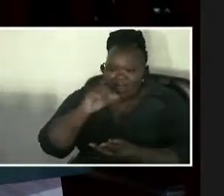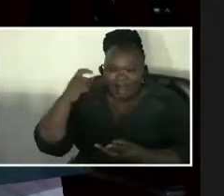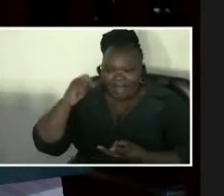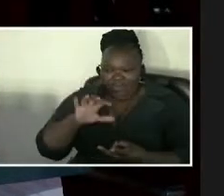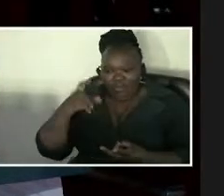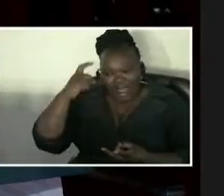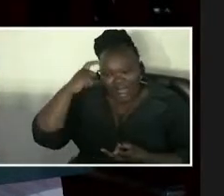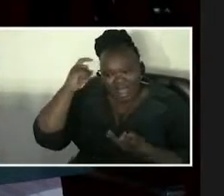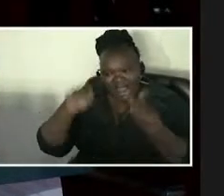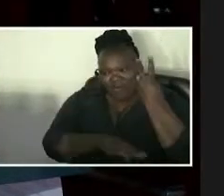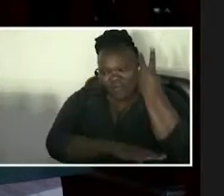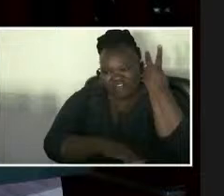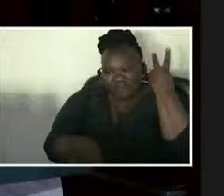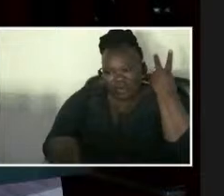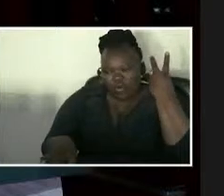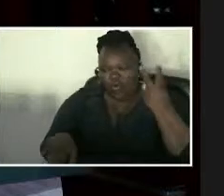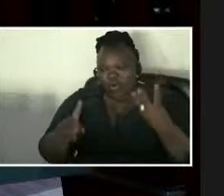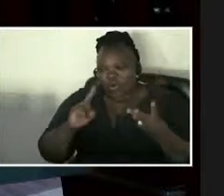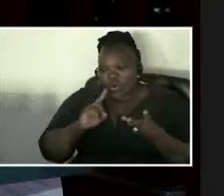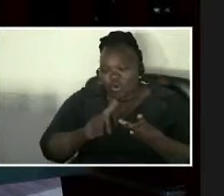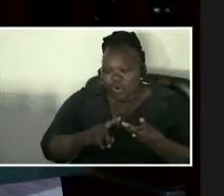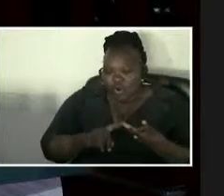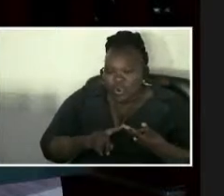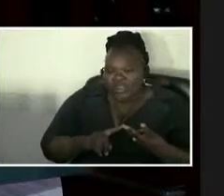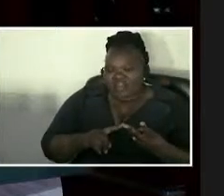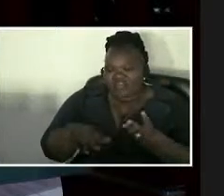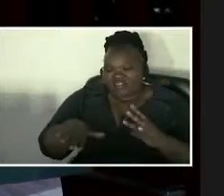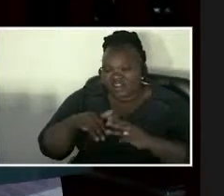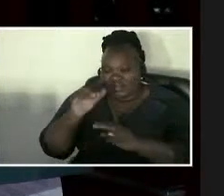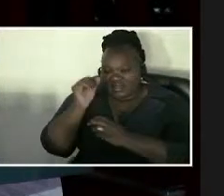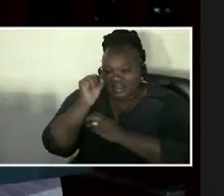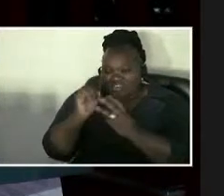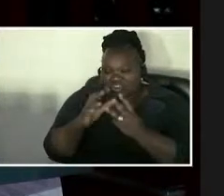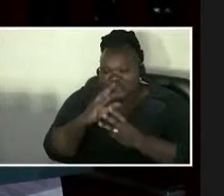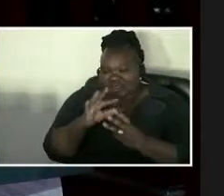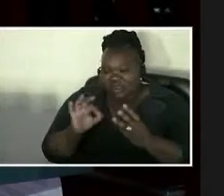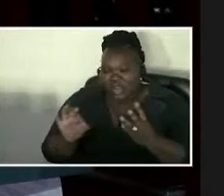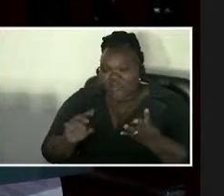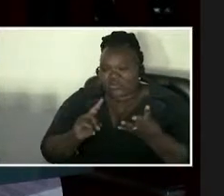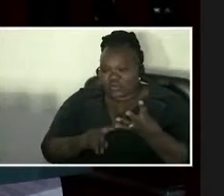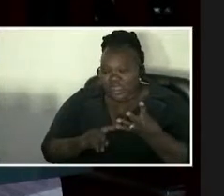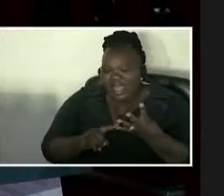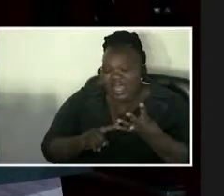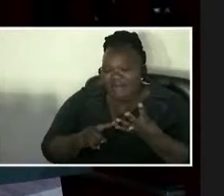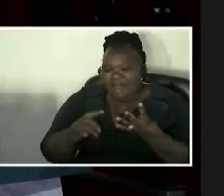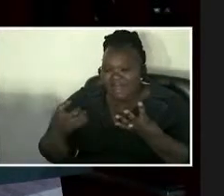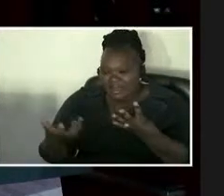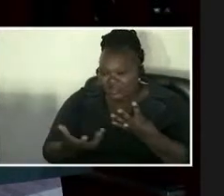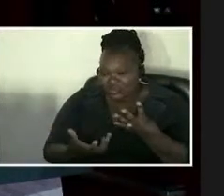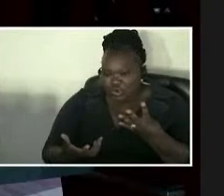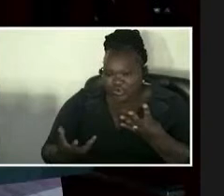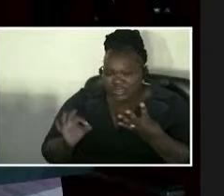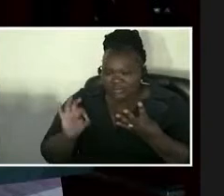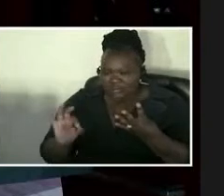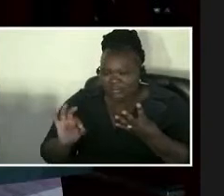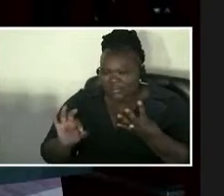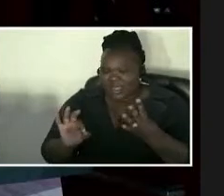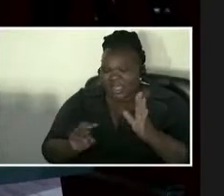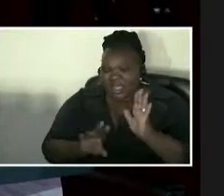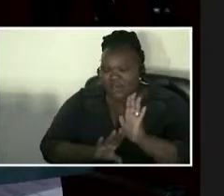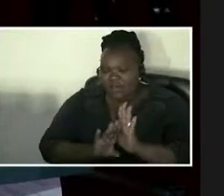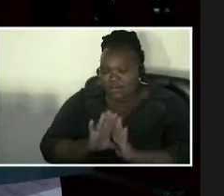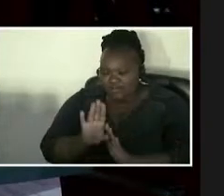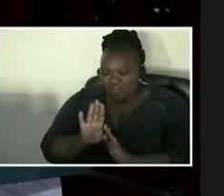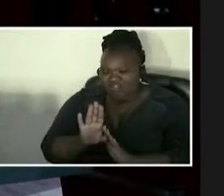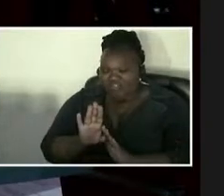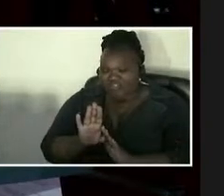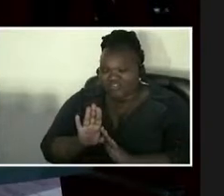aging infrastructure four the need to provide hospitals with necessary resources five improve security in hospitals and